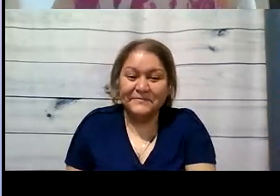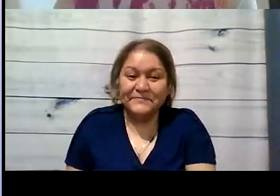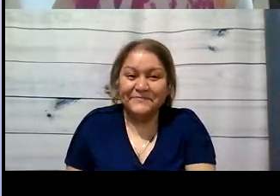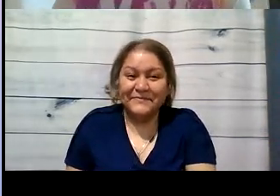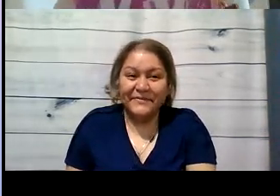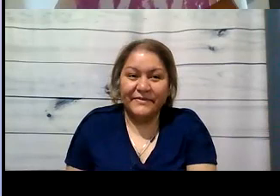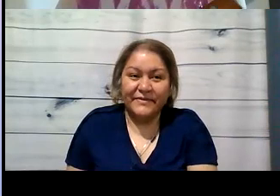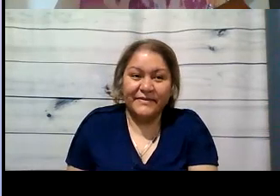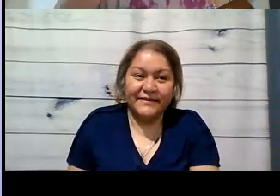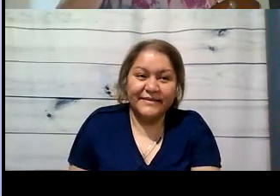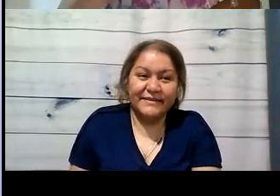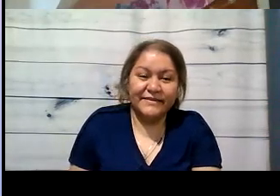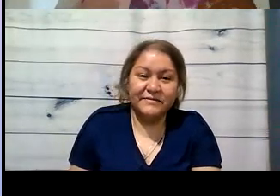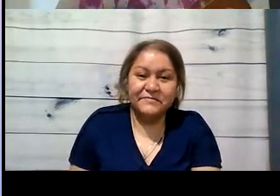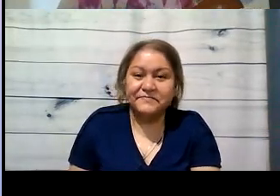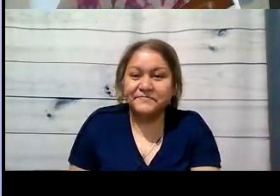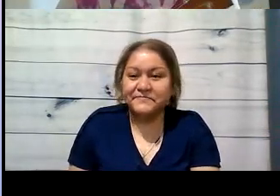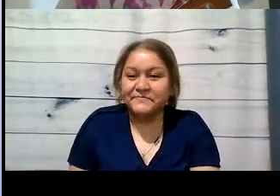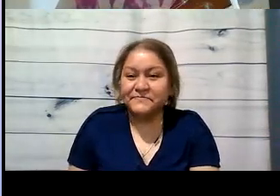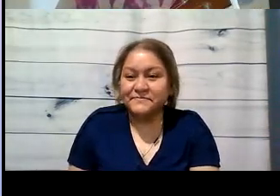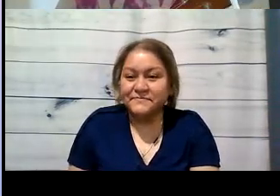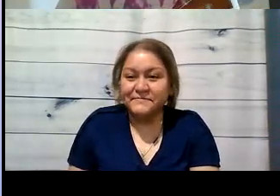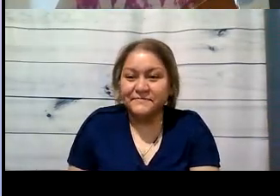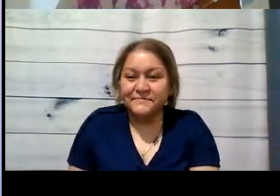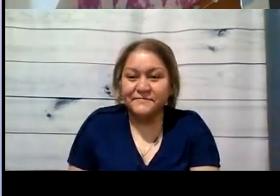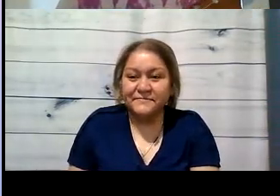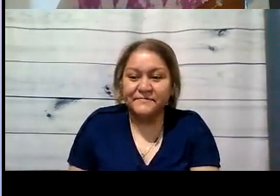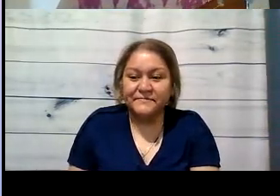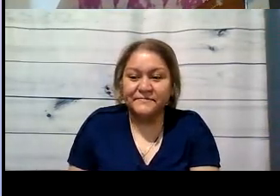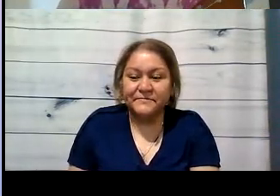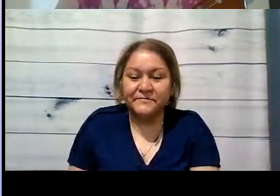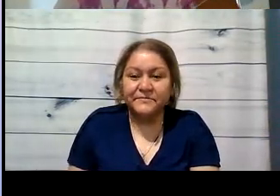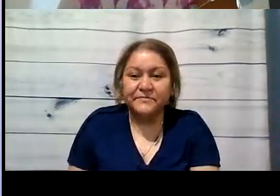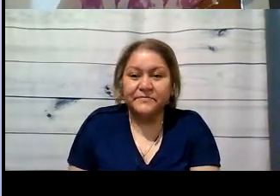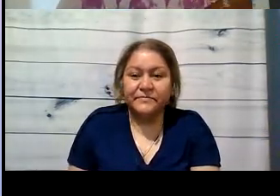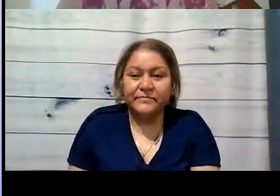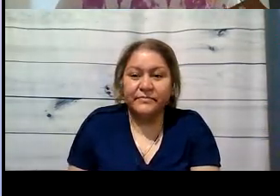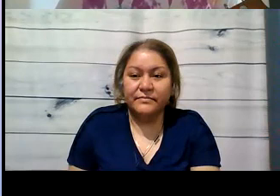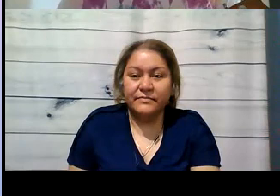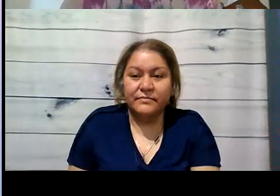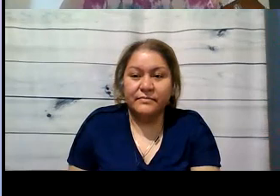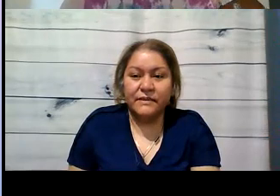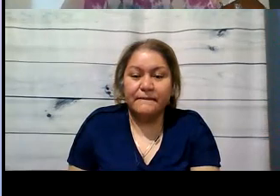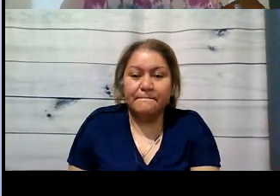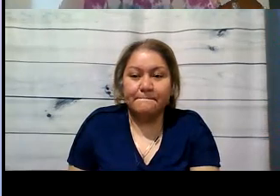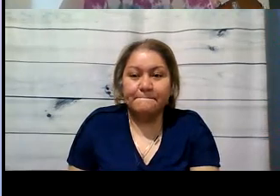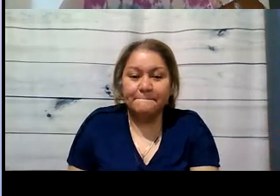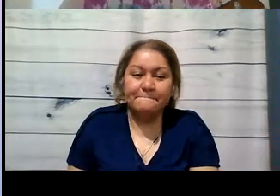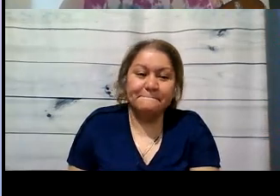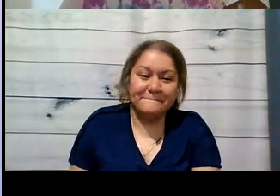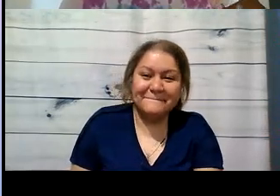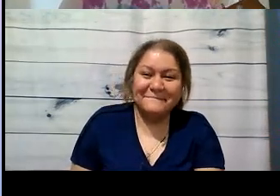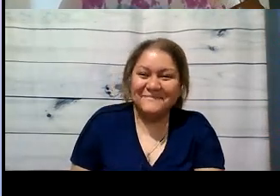I lost my cords. So here we go. We got the science version, right? So I'll rock it up a little.